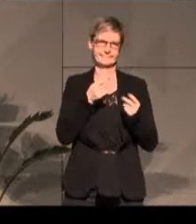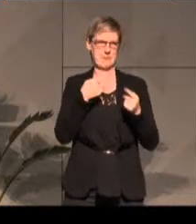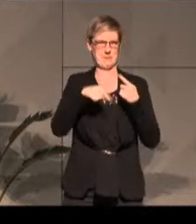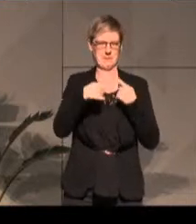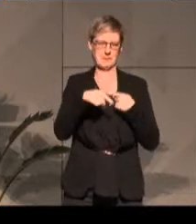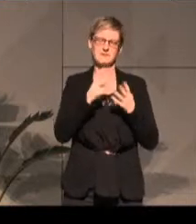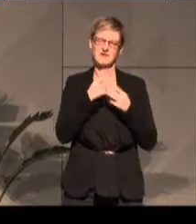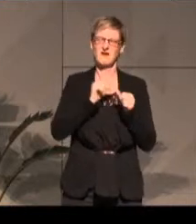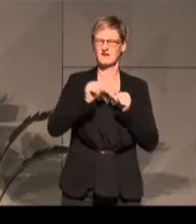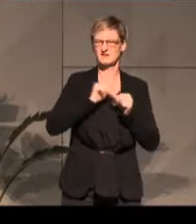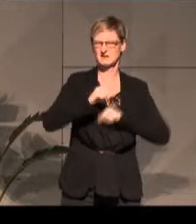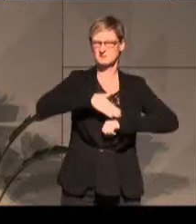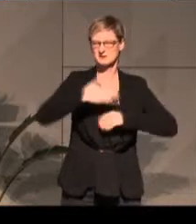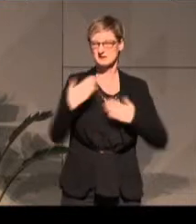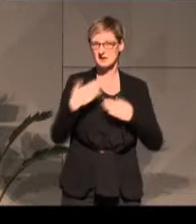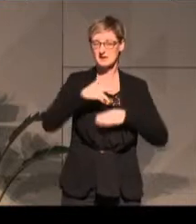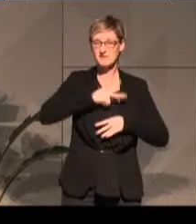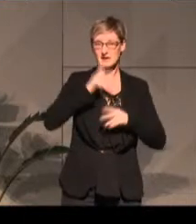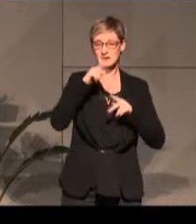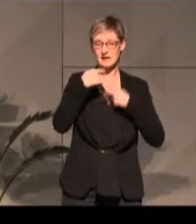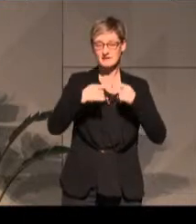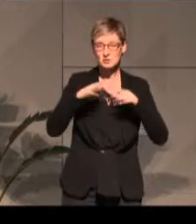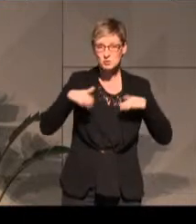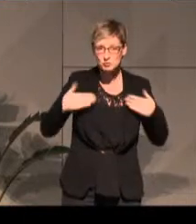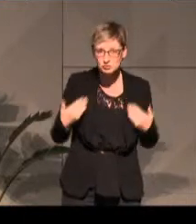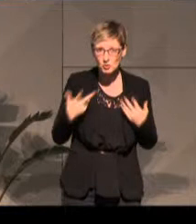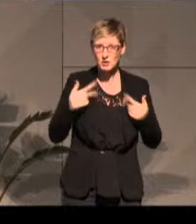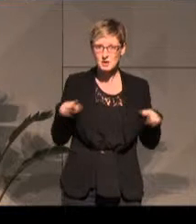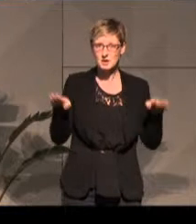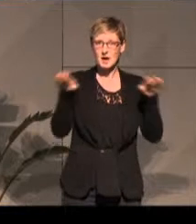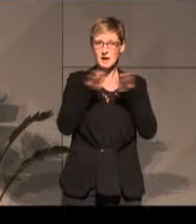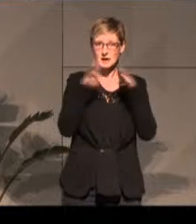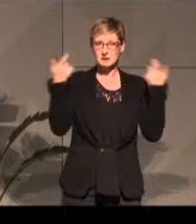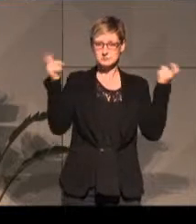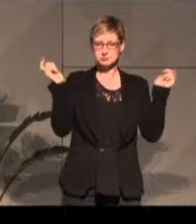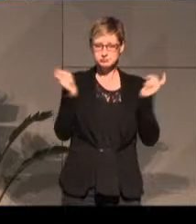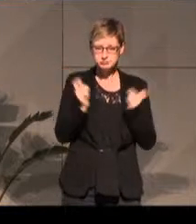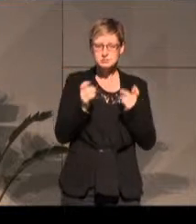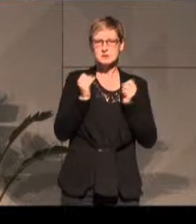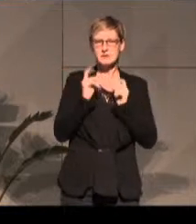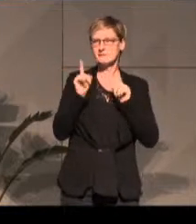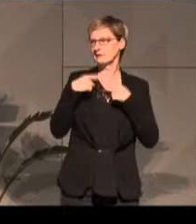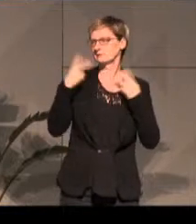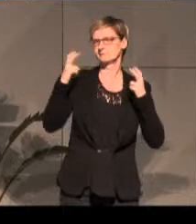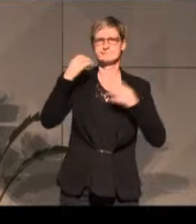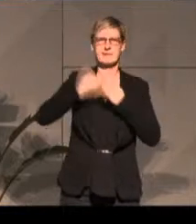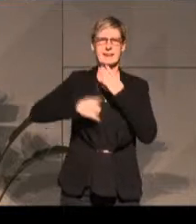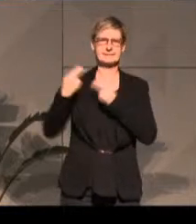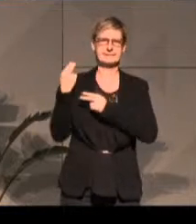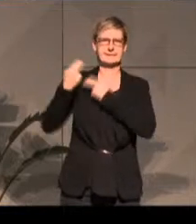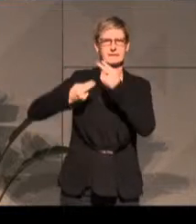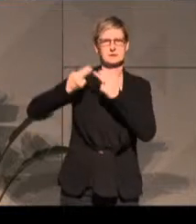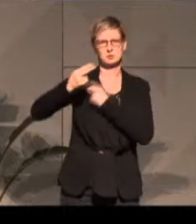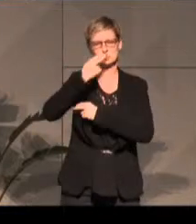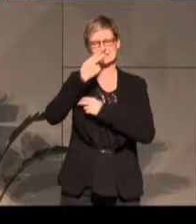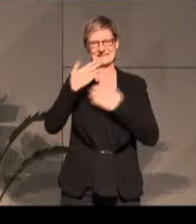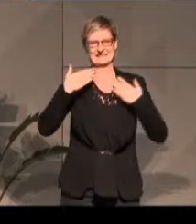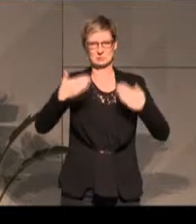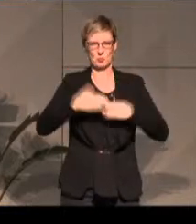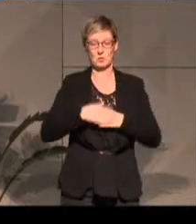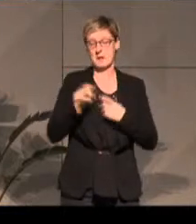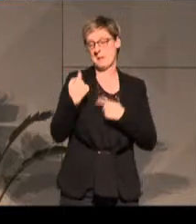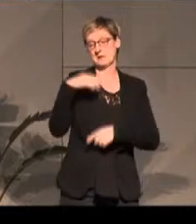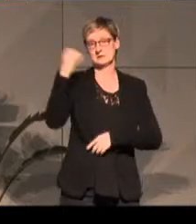So if this development goes on, we will be the last generation to have seen a year-round ice-covered Arctic.